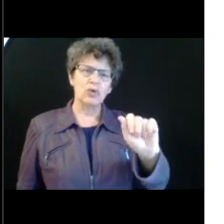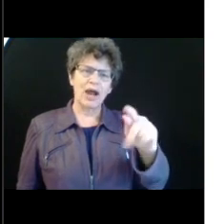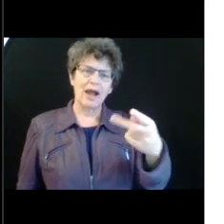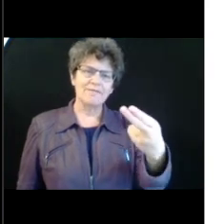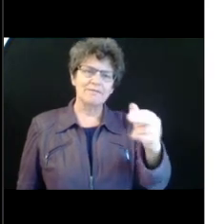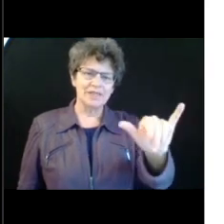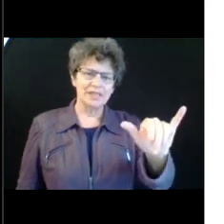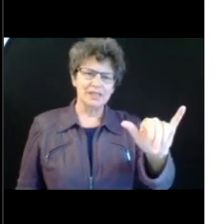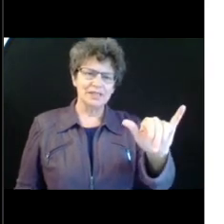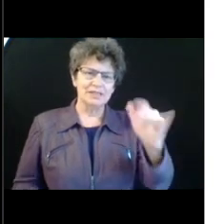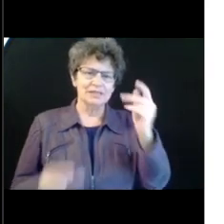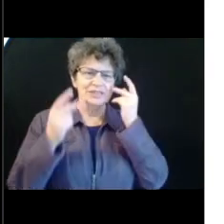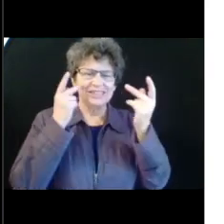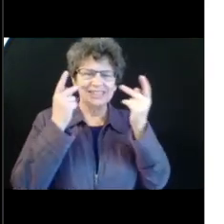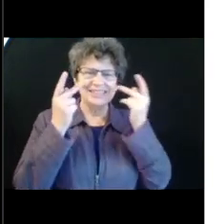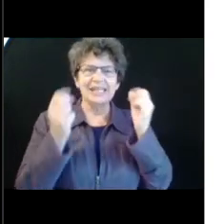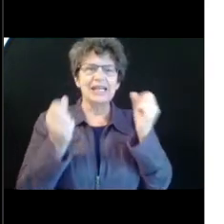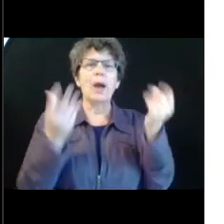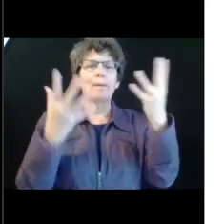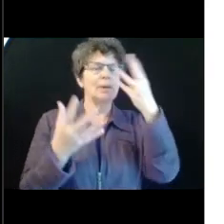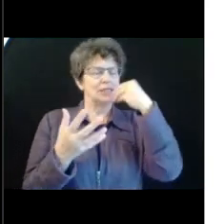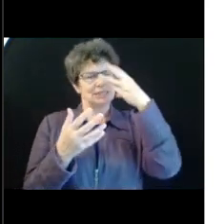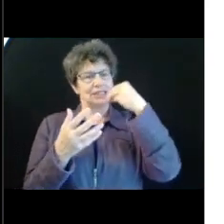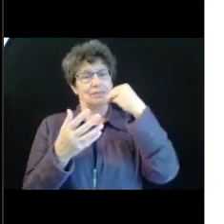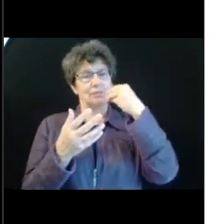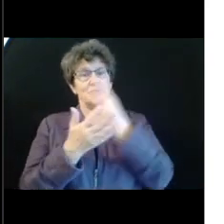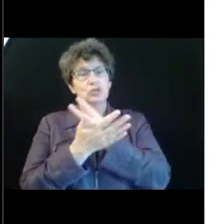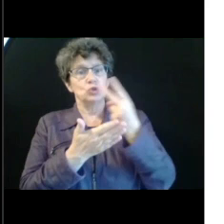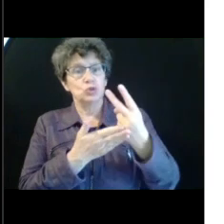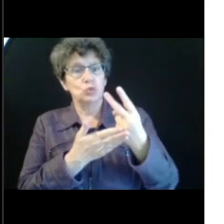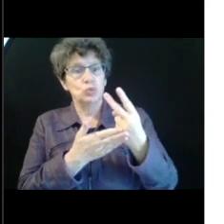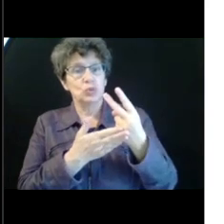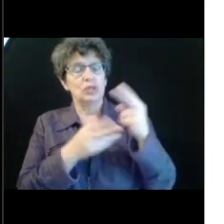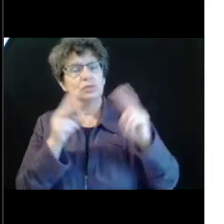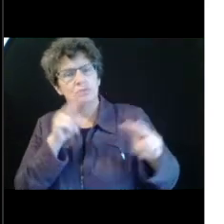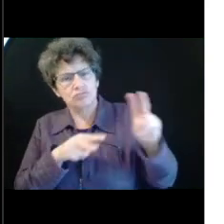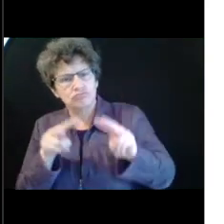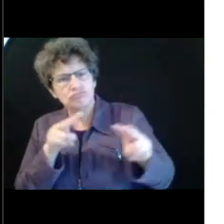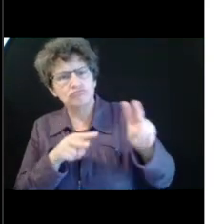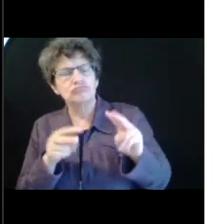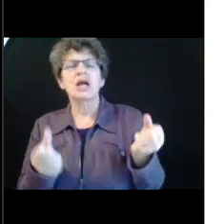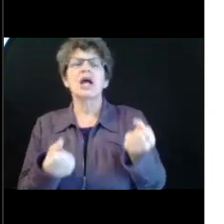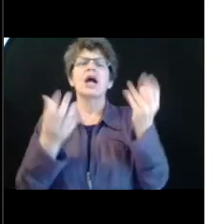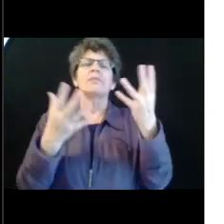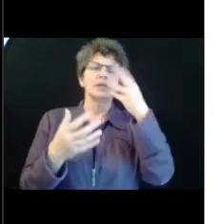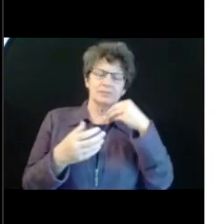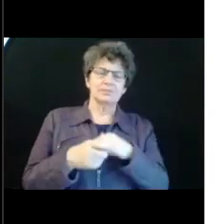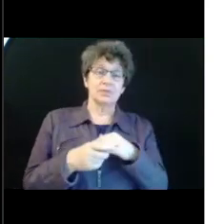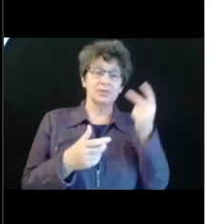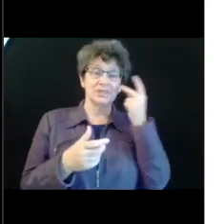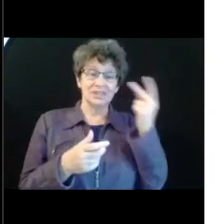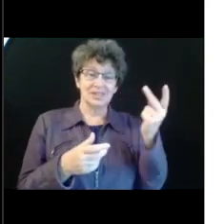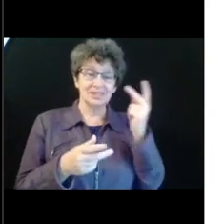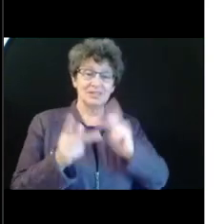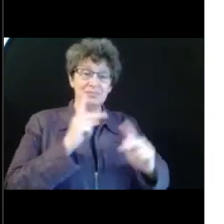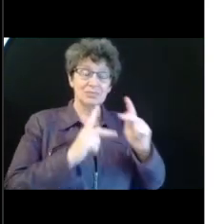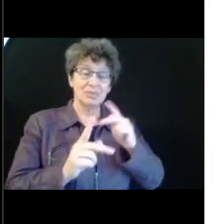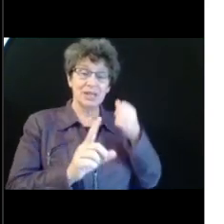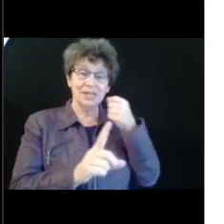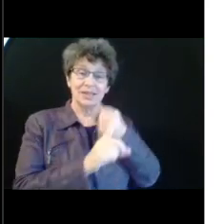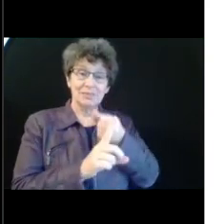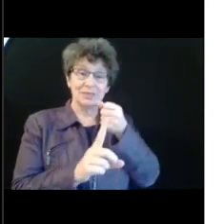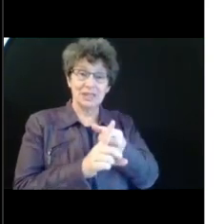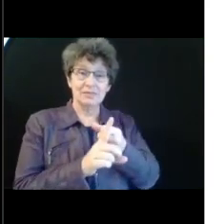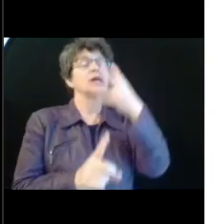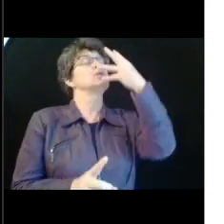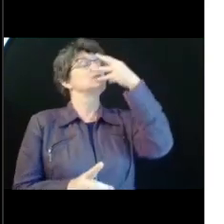of being exposed to this common cold. And the important thing that we see here is that individuals that got better